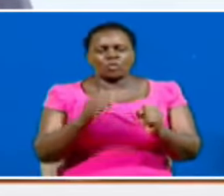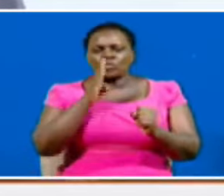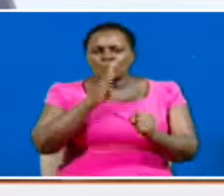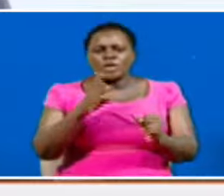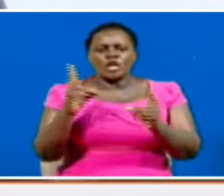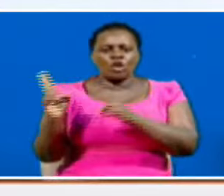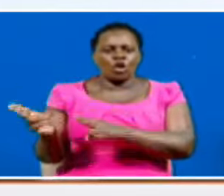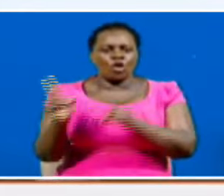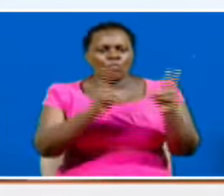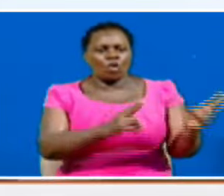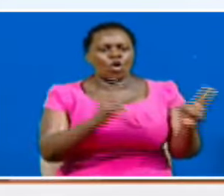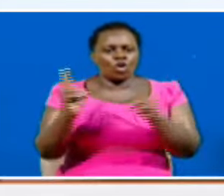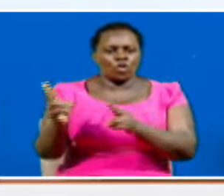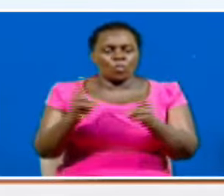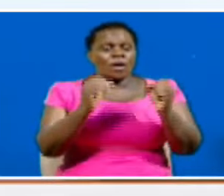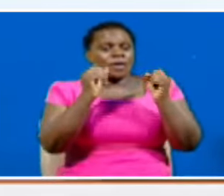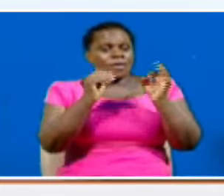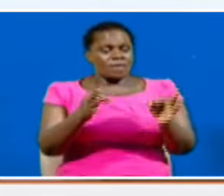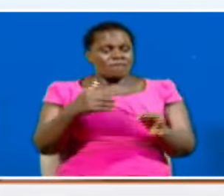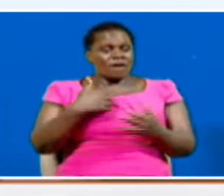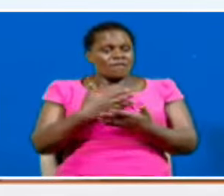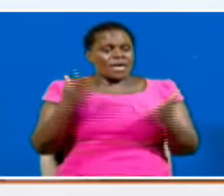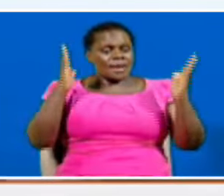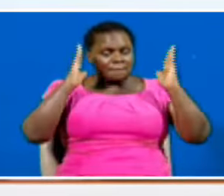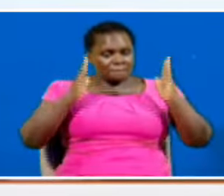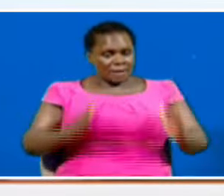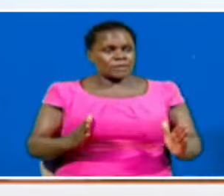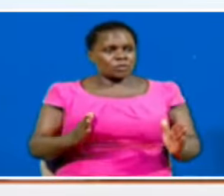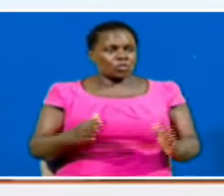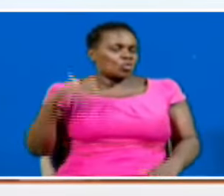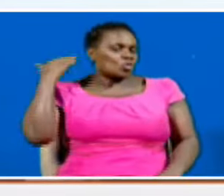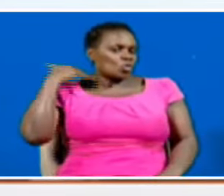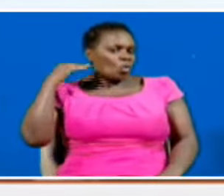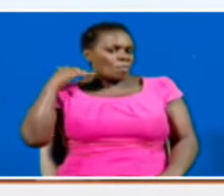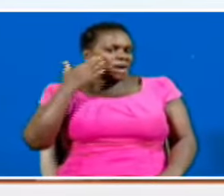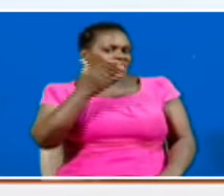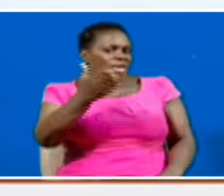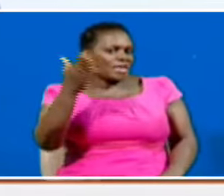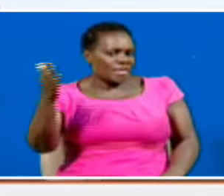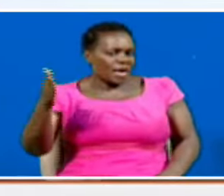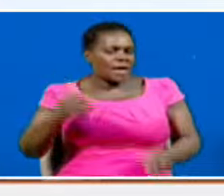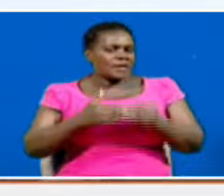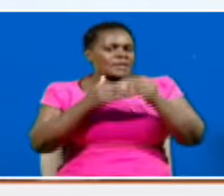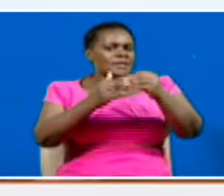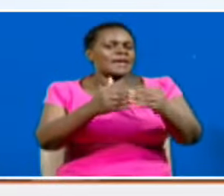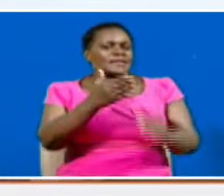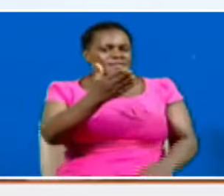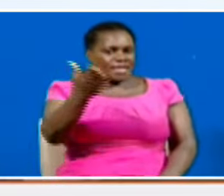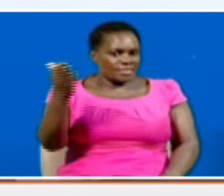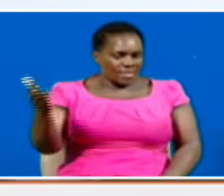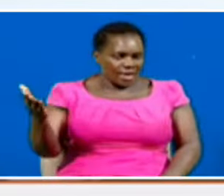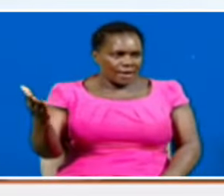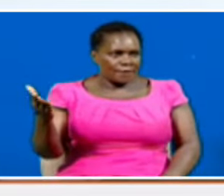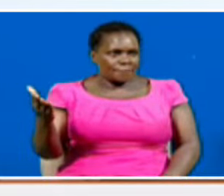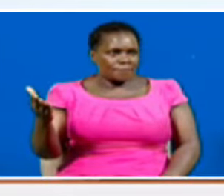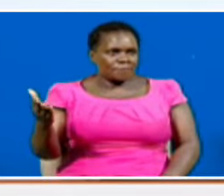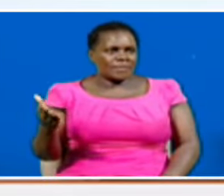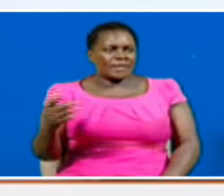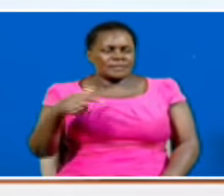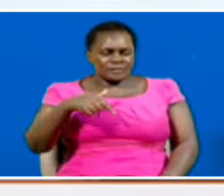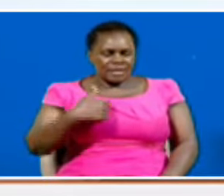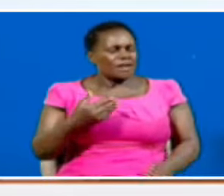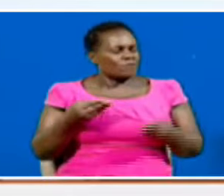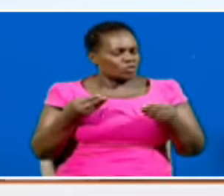usual. So if there are any people, including bandits, leaders, we will deal